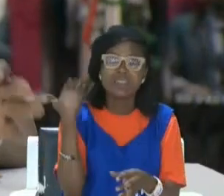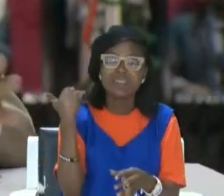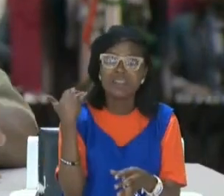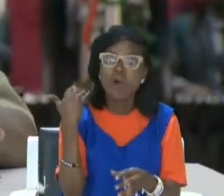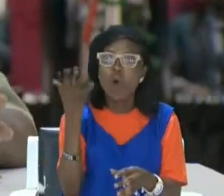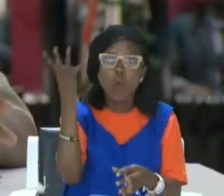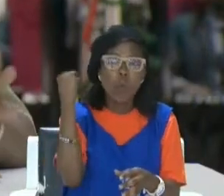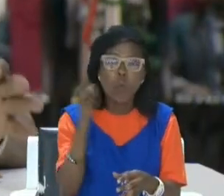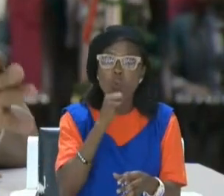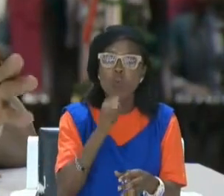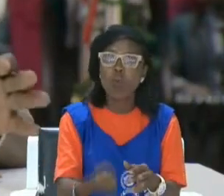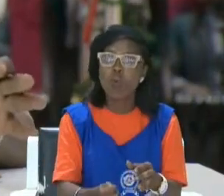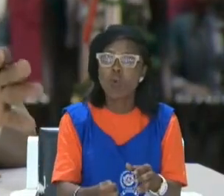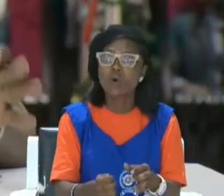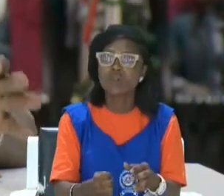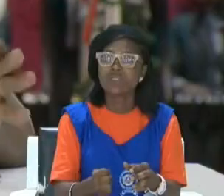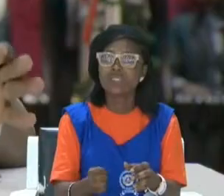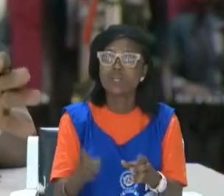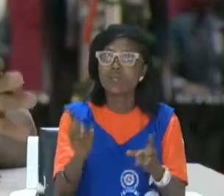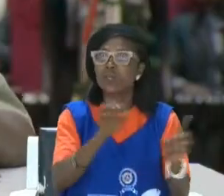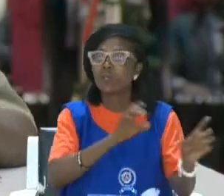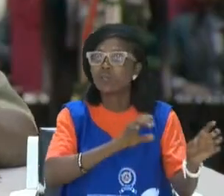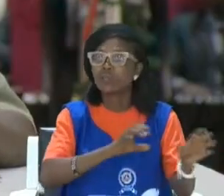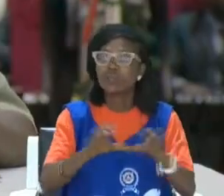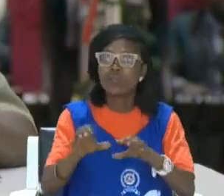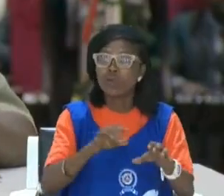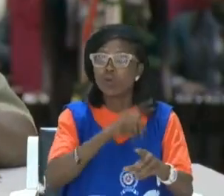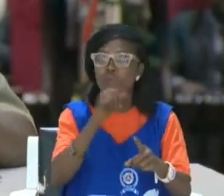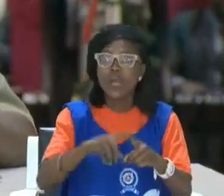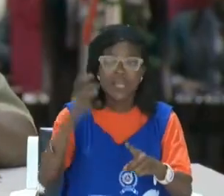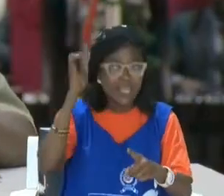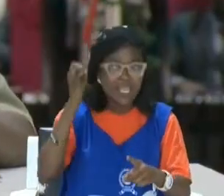was performed when he was moving,